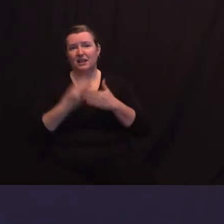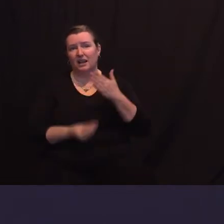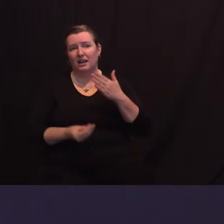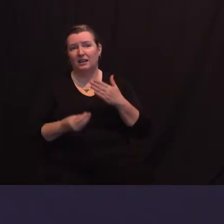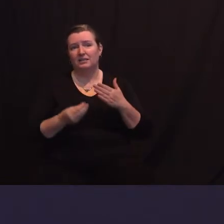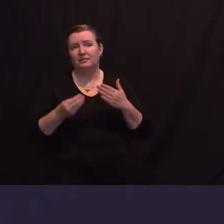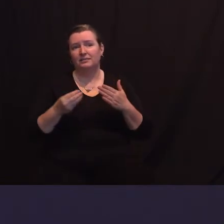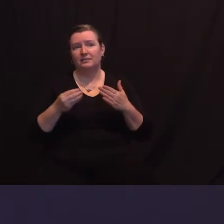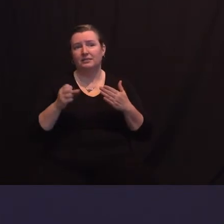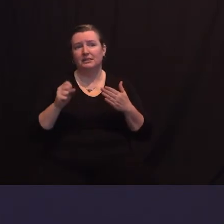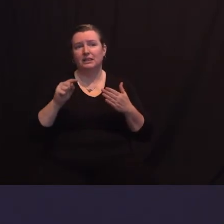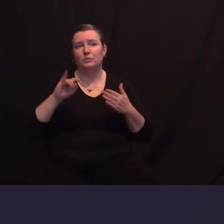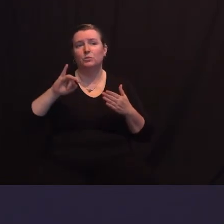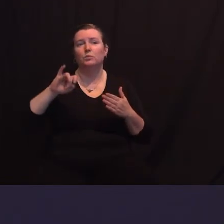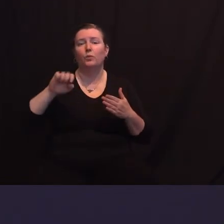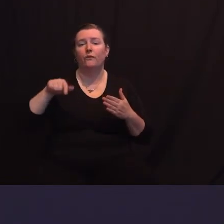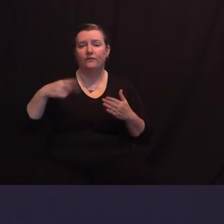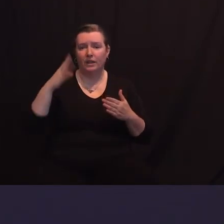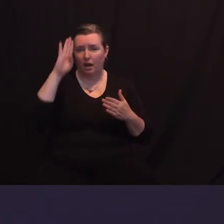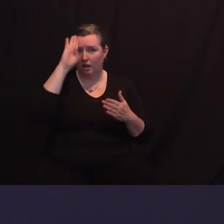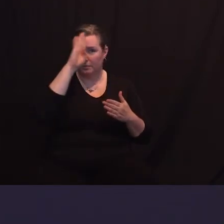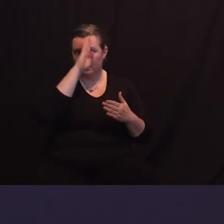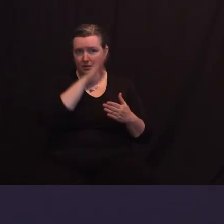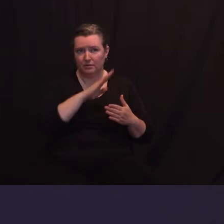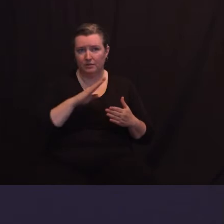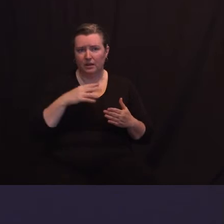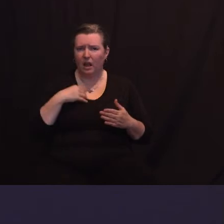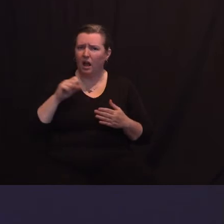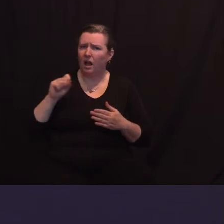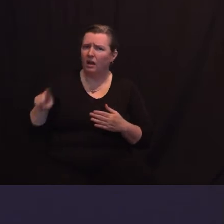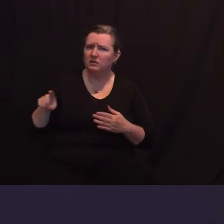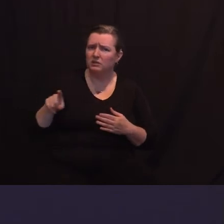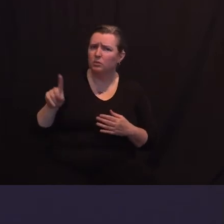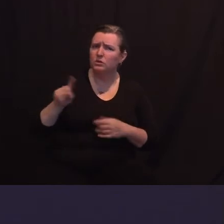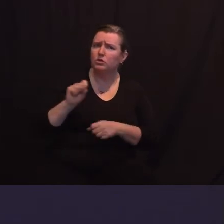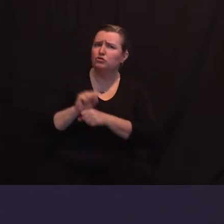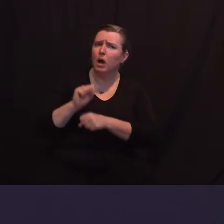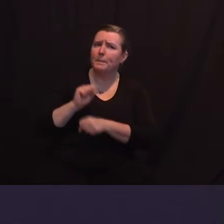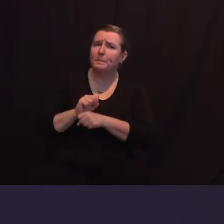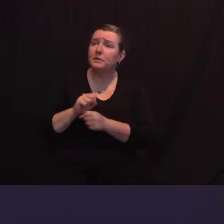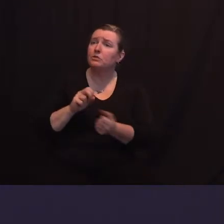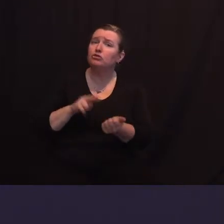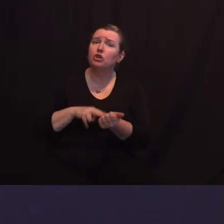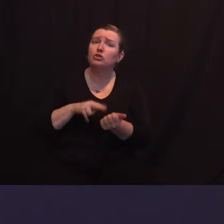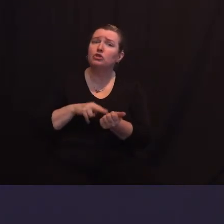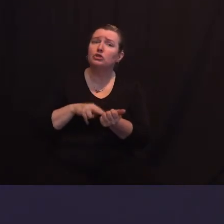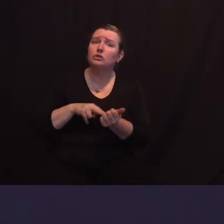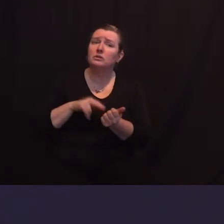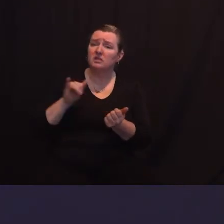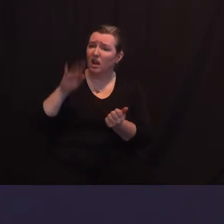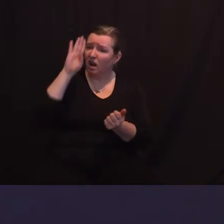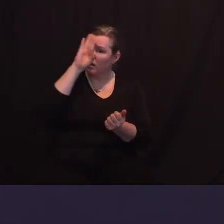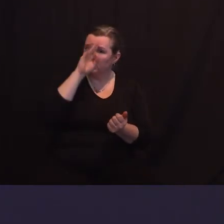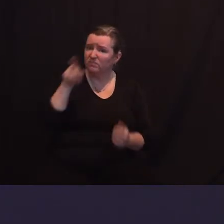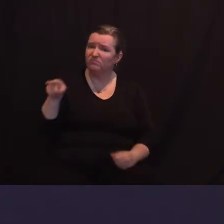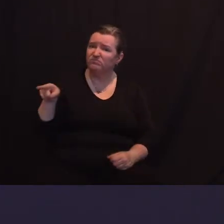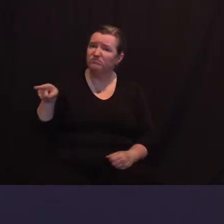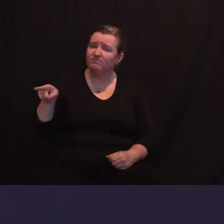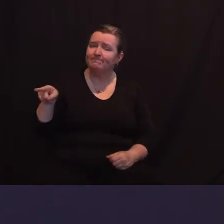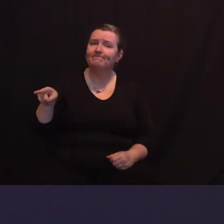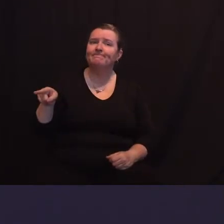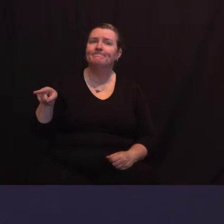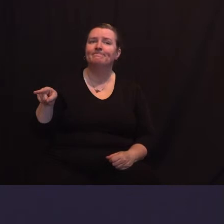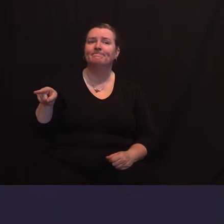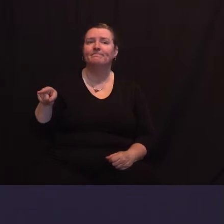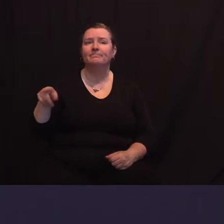said, what line of business are you in? She's a nurse at St. Joe's. So we don't say this often enough, to the healthcare workers, to the members